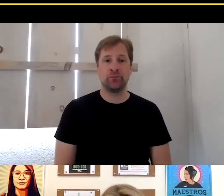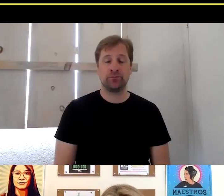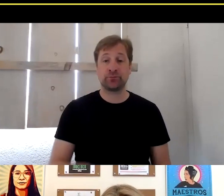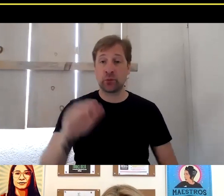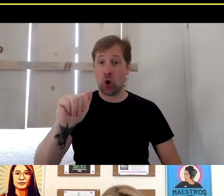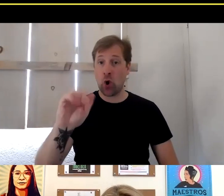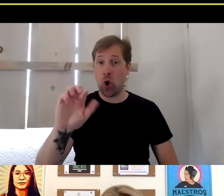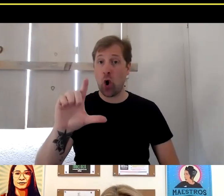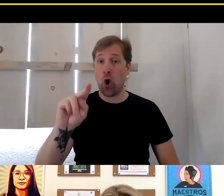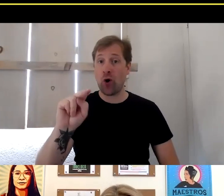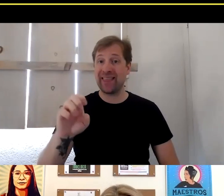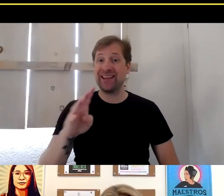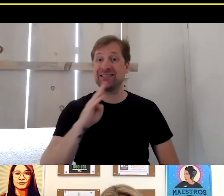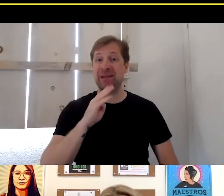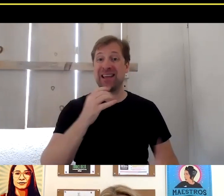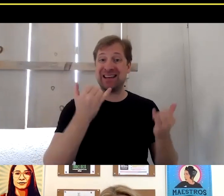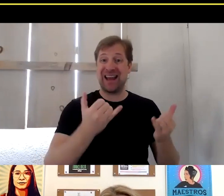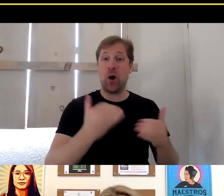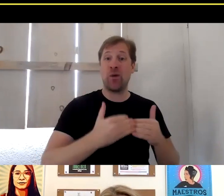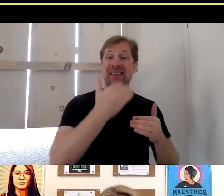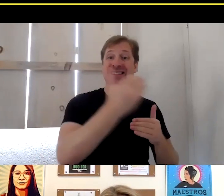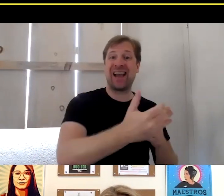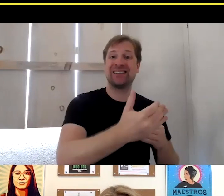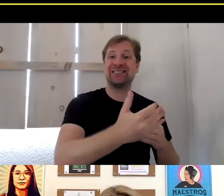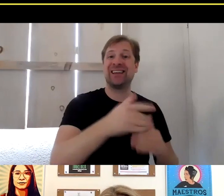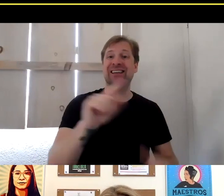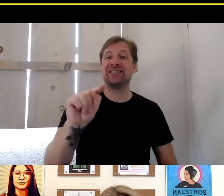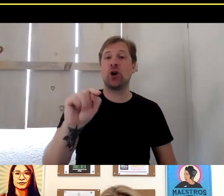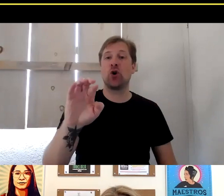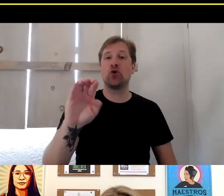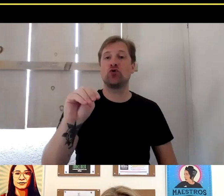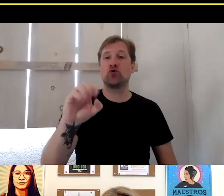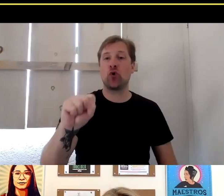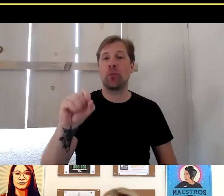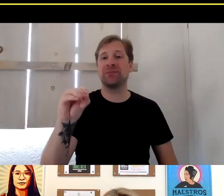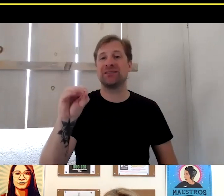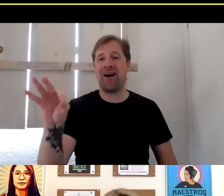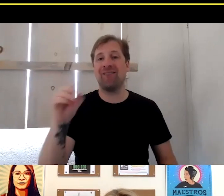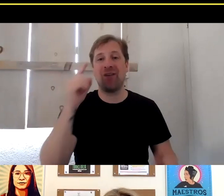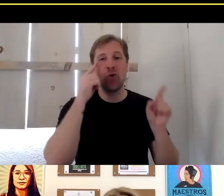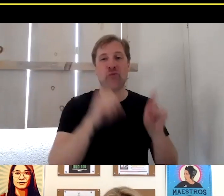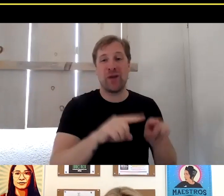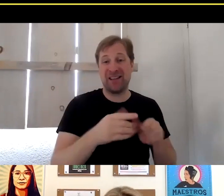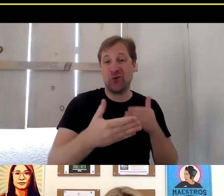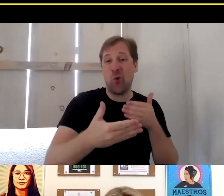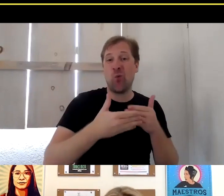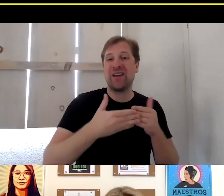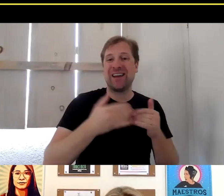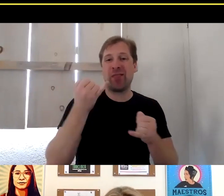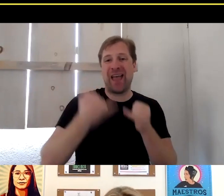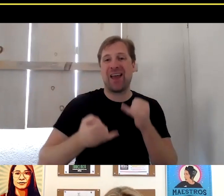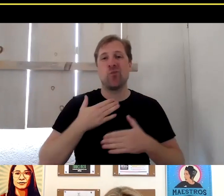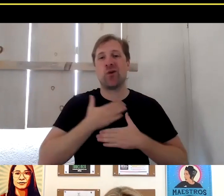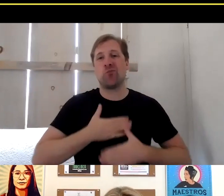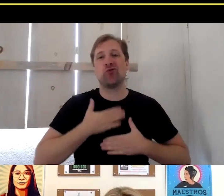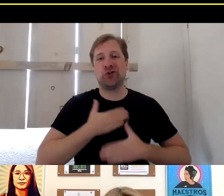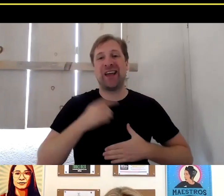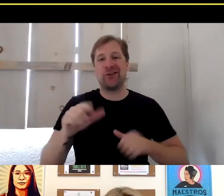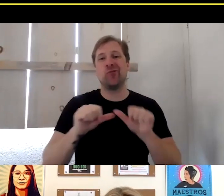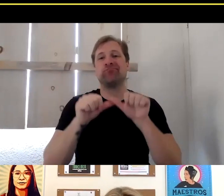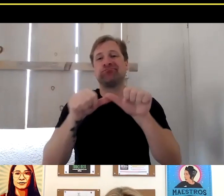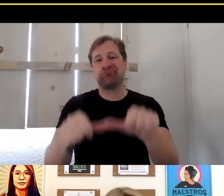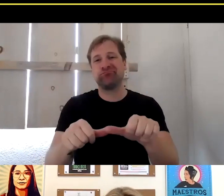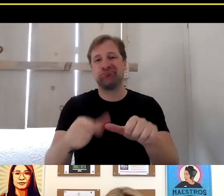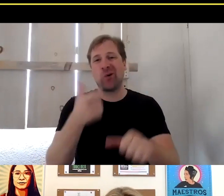And now we're at the terms of agreement. And so that means we're nearing the end, and we appreciate your hanging in with